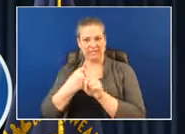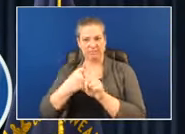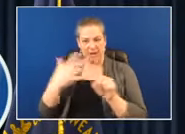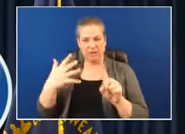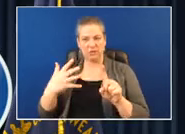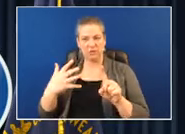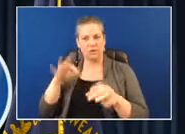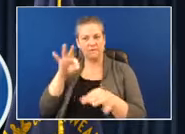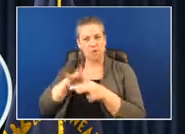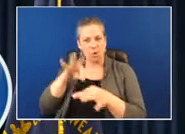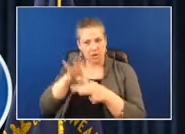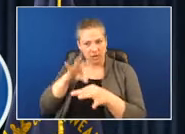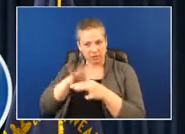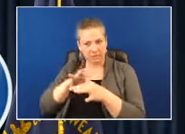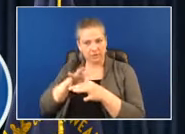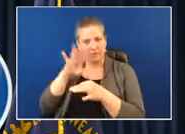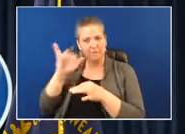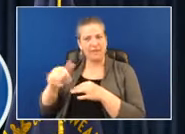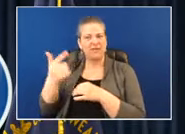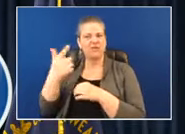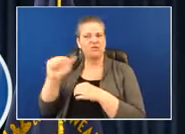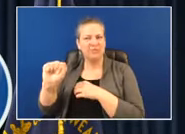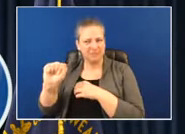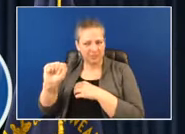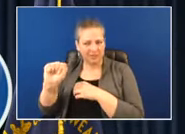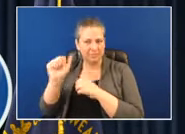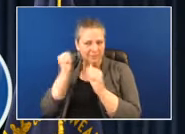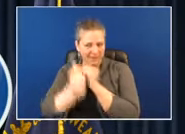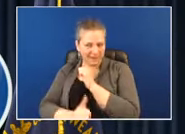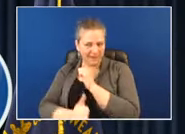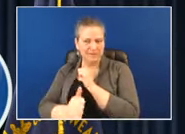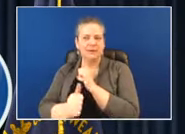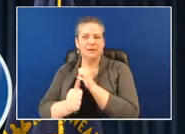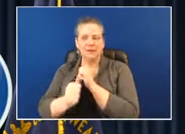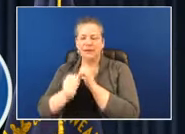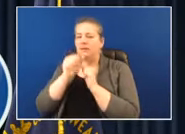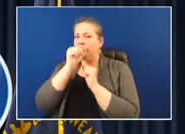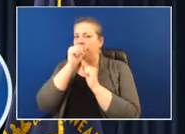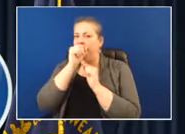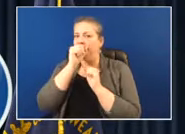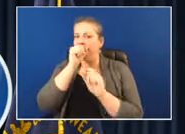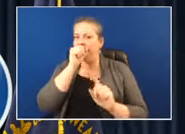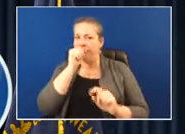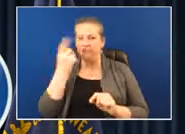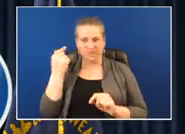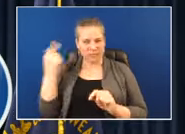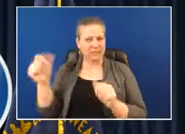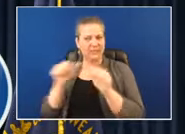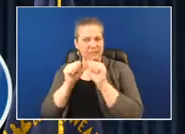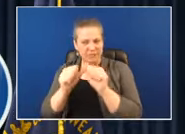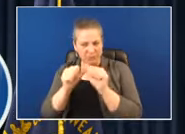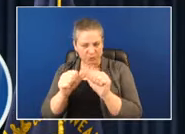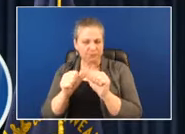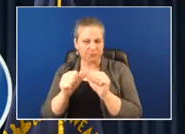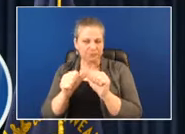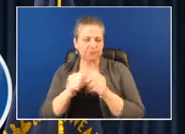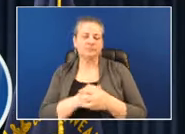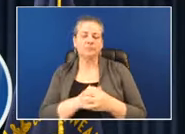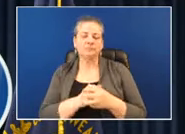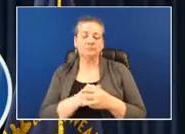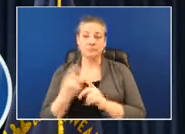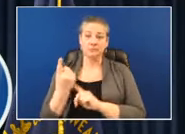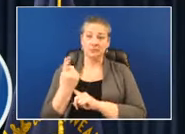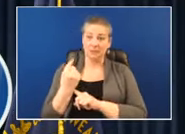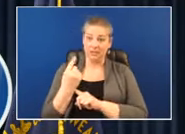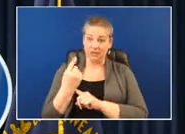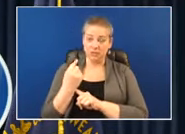options passed by the General Assembly in a bipartisan fashion last year continues as intended. Last year, while